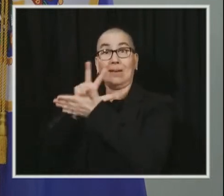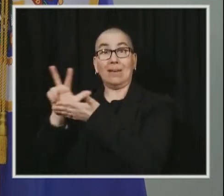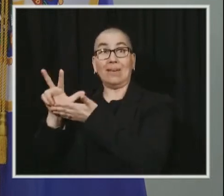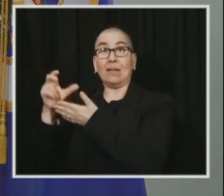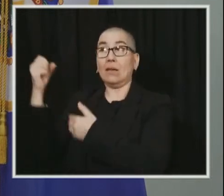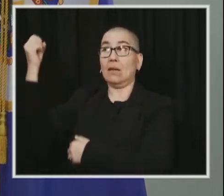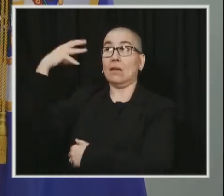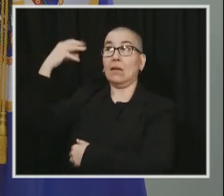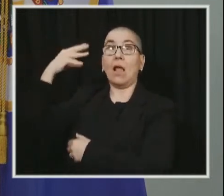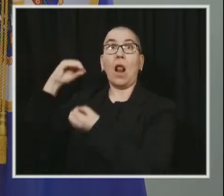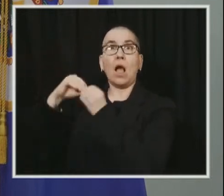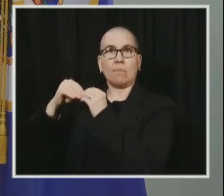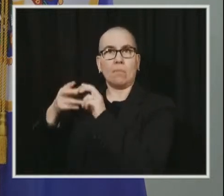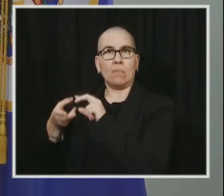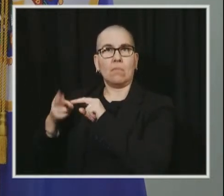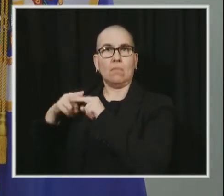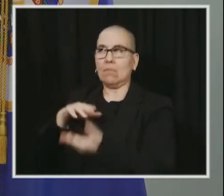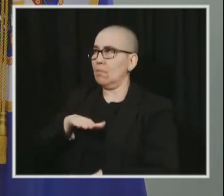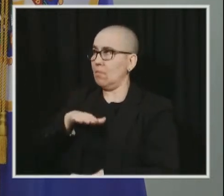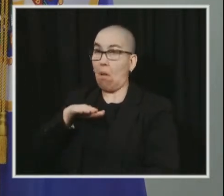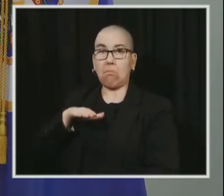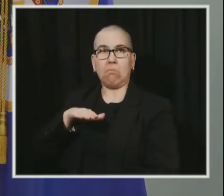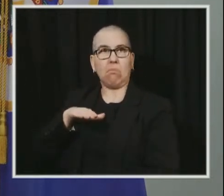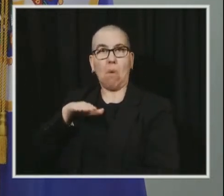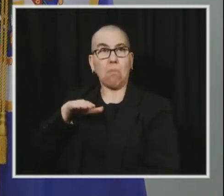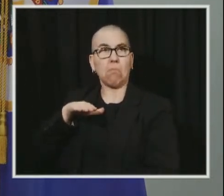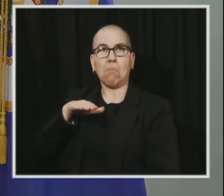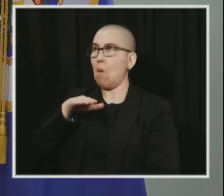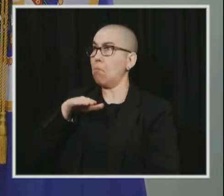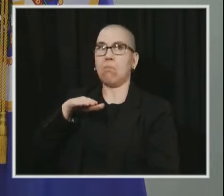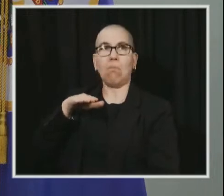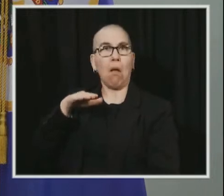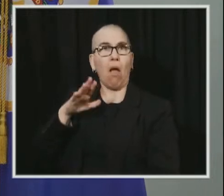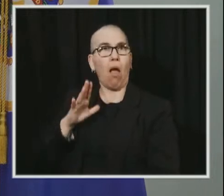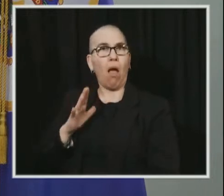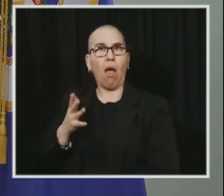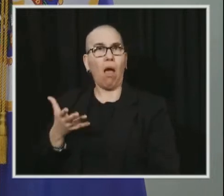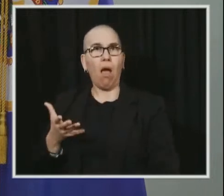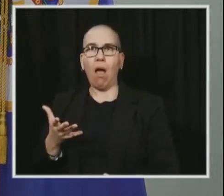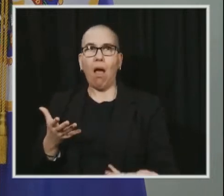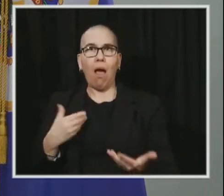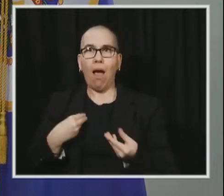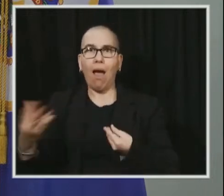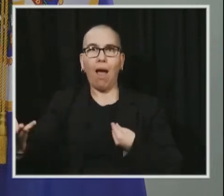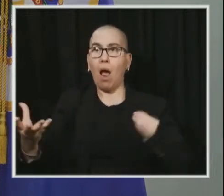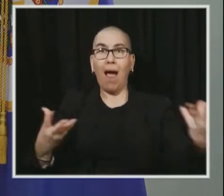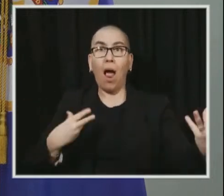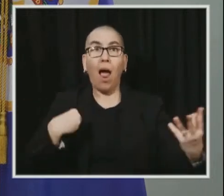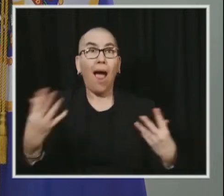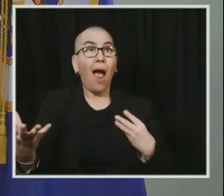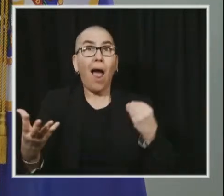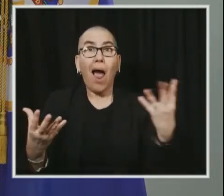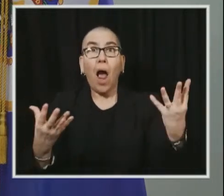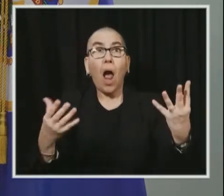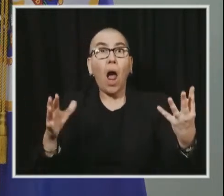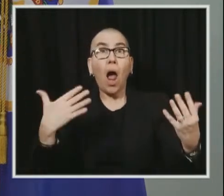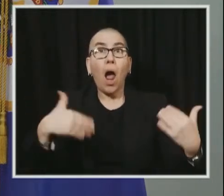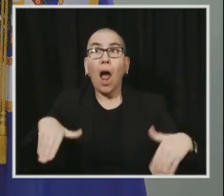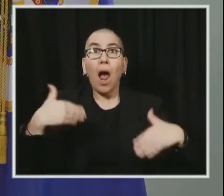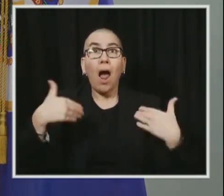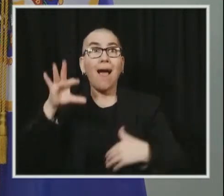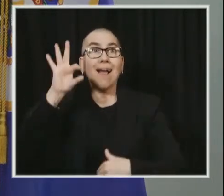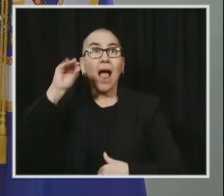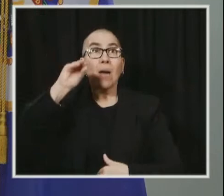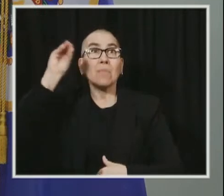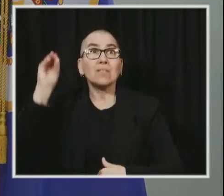we're able to get. The minute we're able to increase, our providers have been getting 90% of the vaccines out within